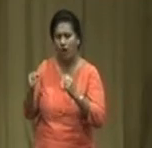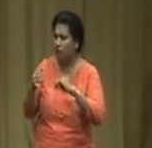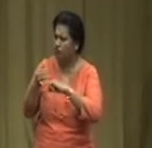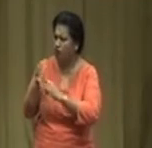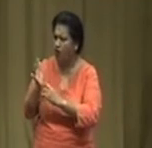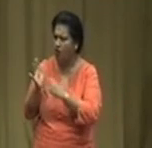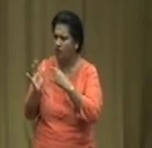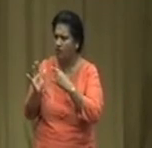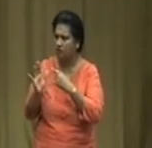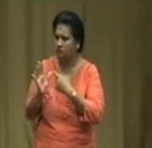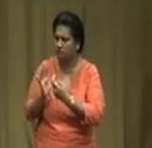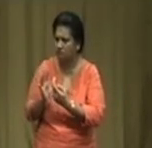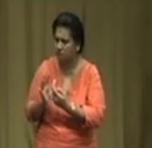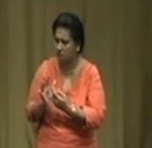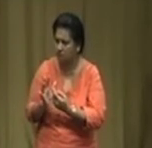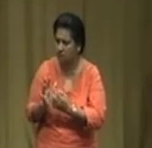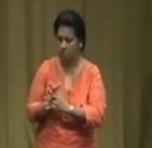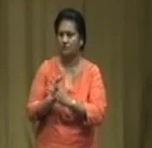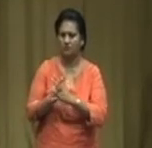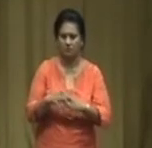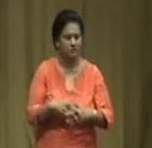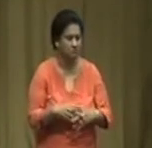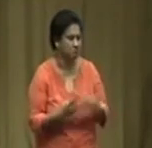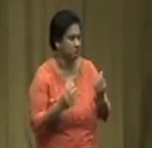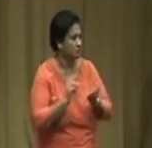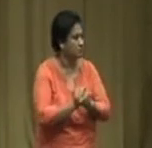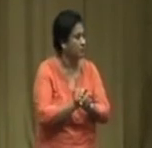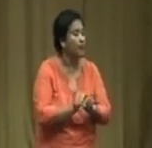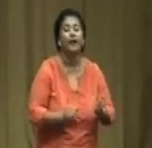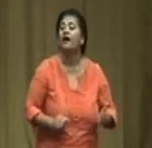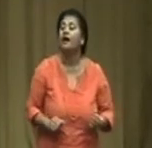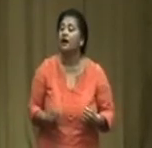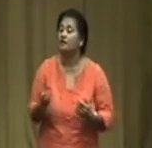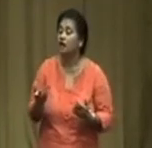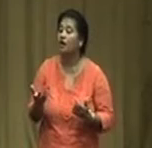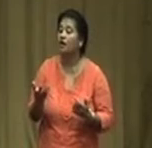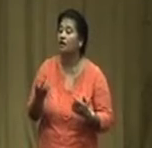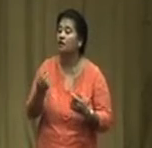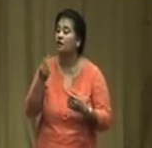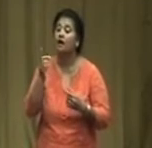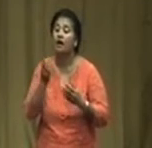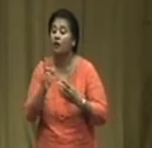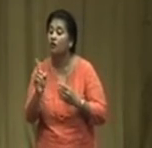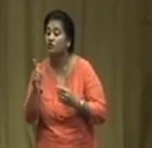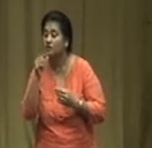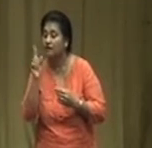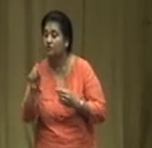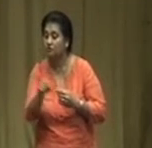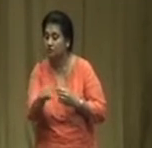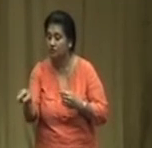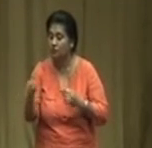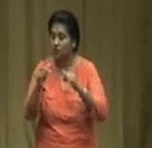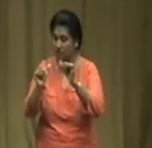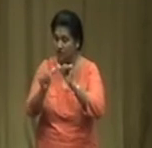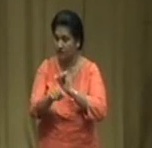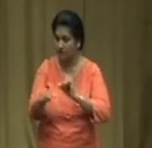there for you to have a think about, and we can have a conversation about them, about what could USP potentially do.